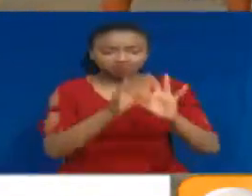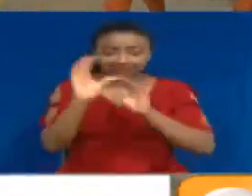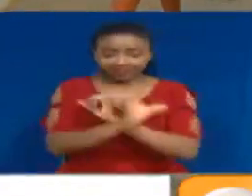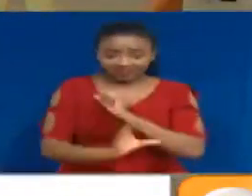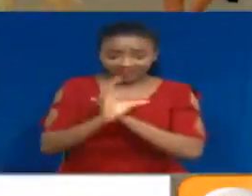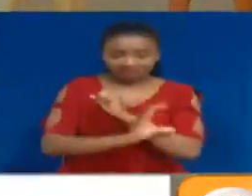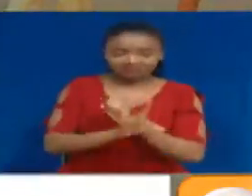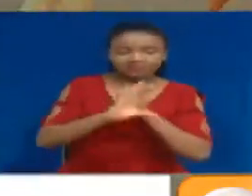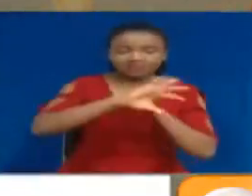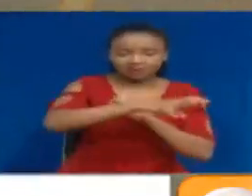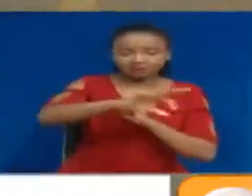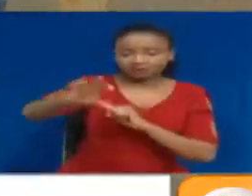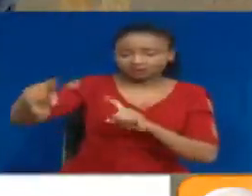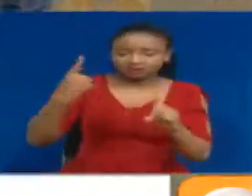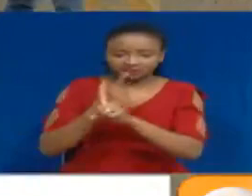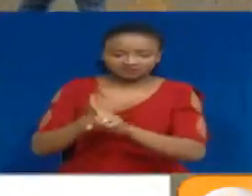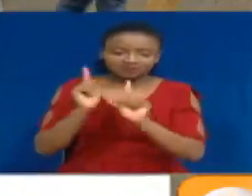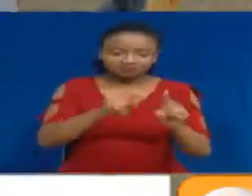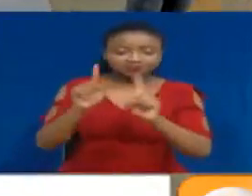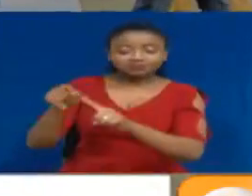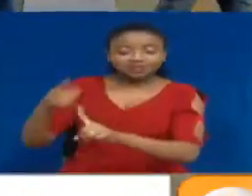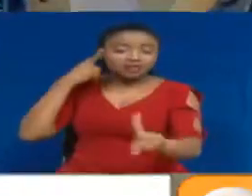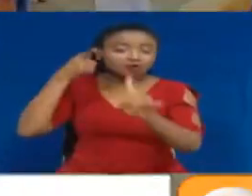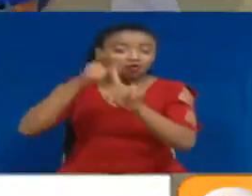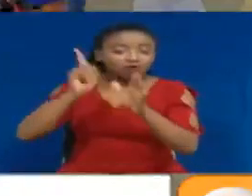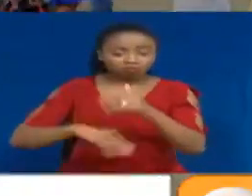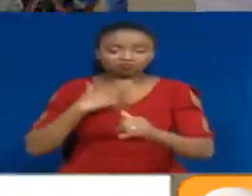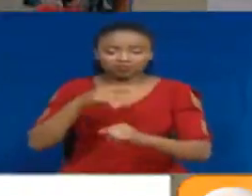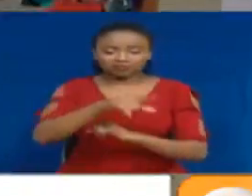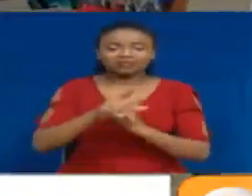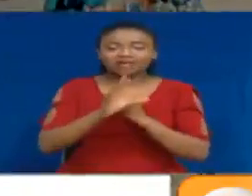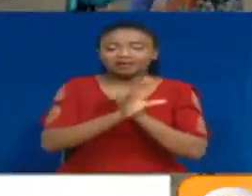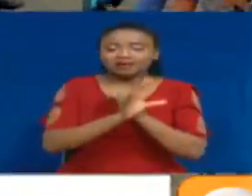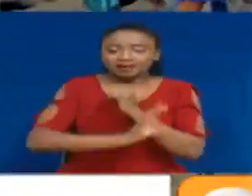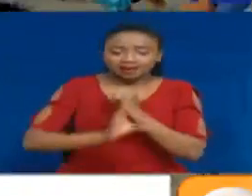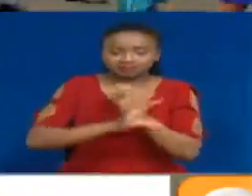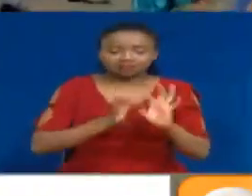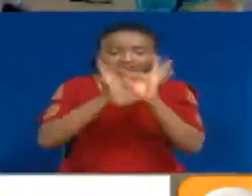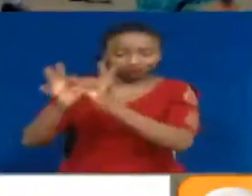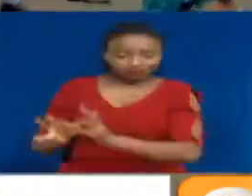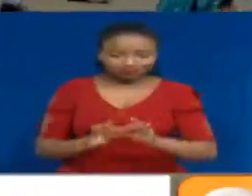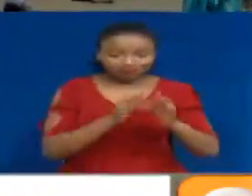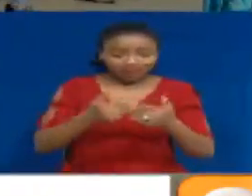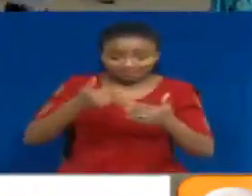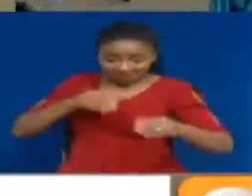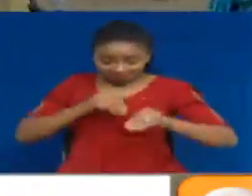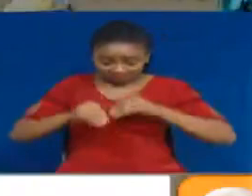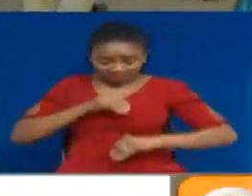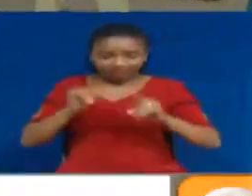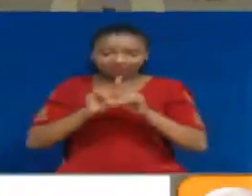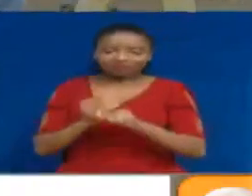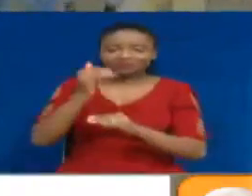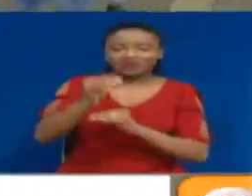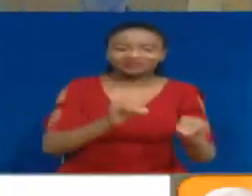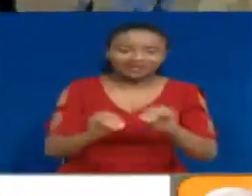in what he says he wants the country to remain united before and after the next general election. Stephen